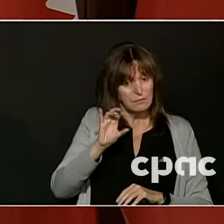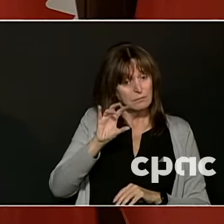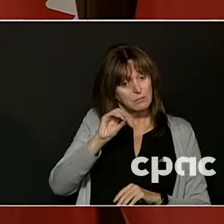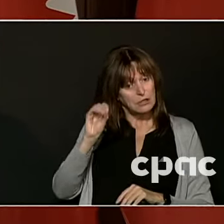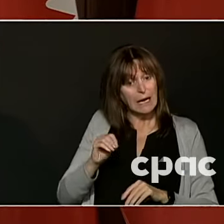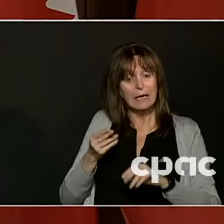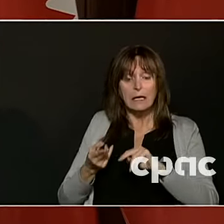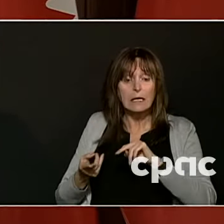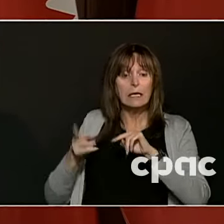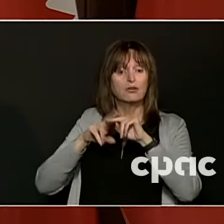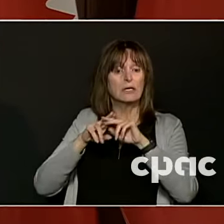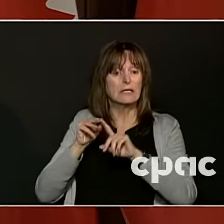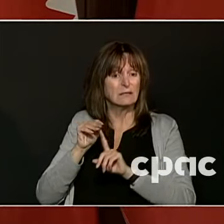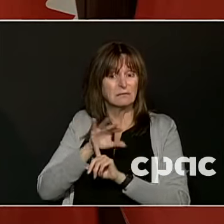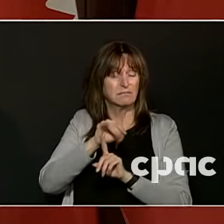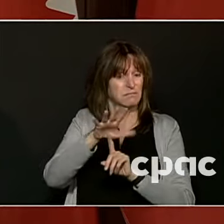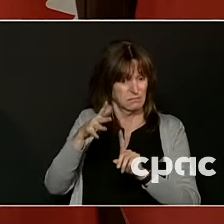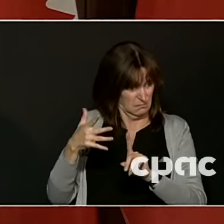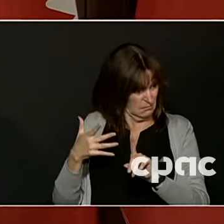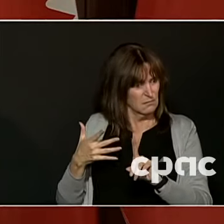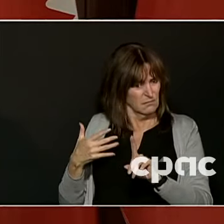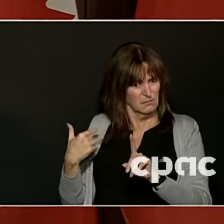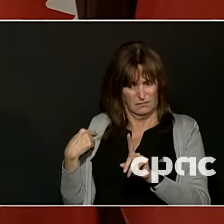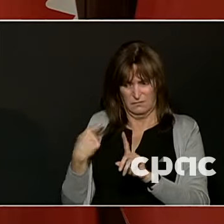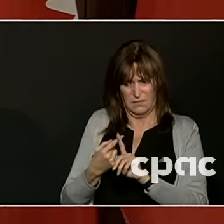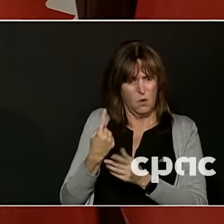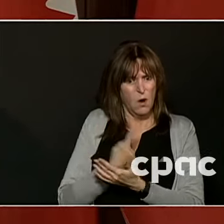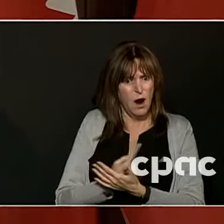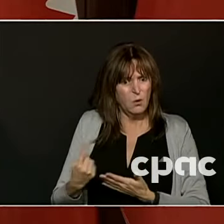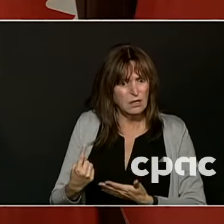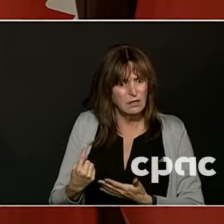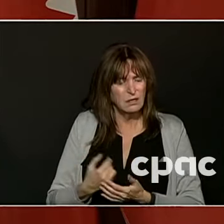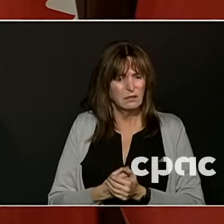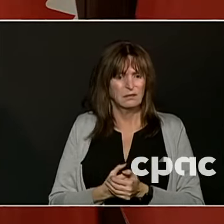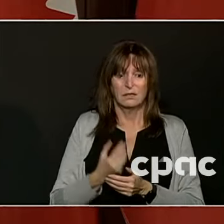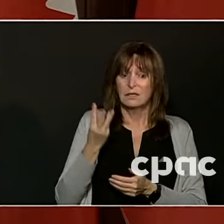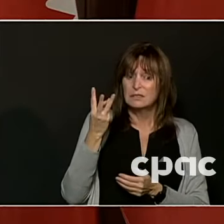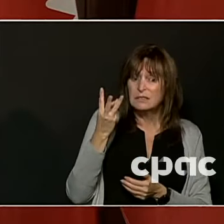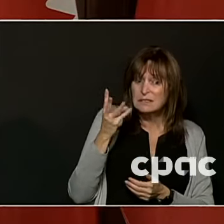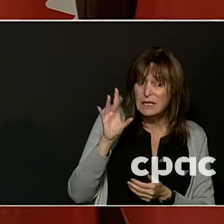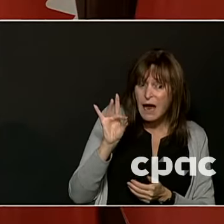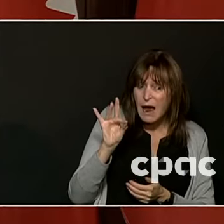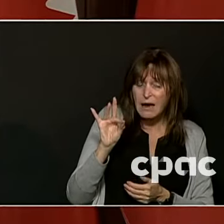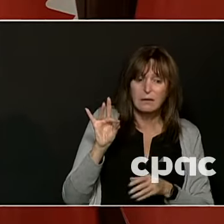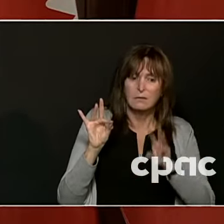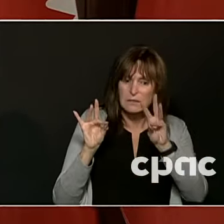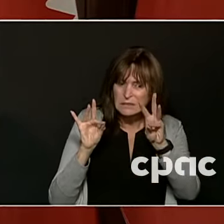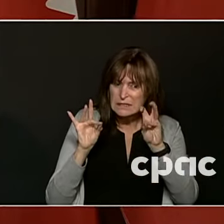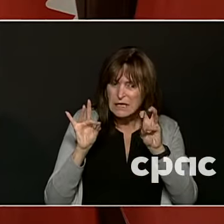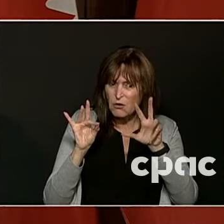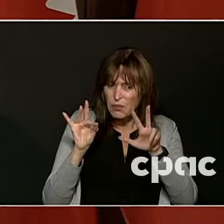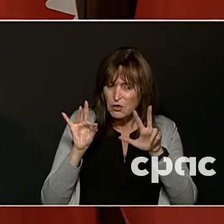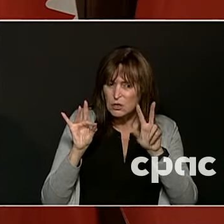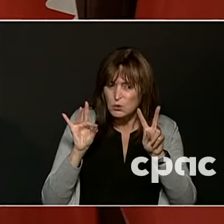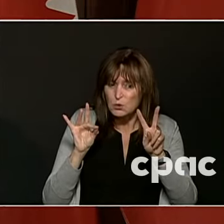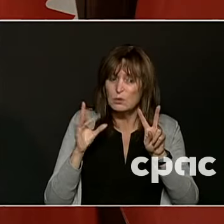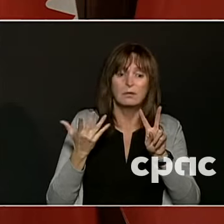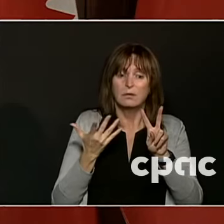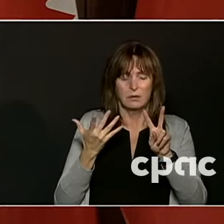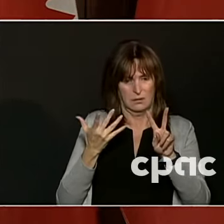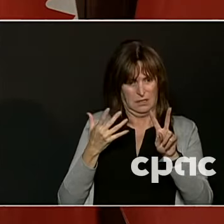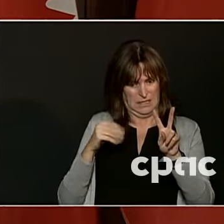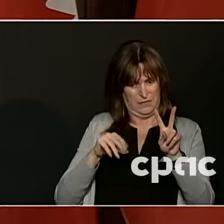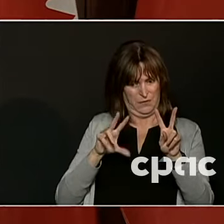with 168 and 632 over the past 30 days. We now see